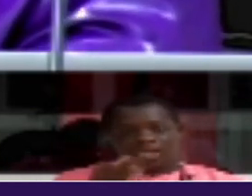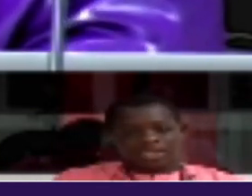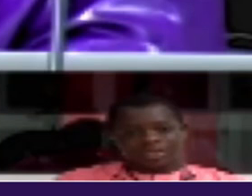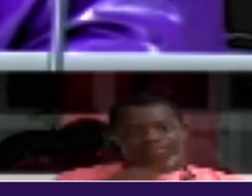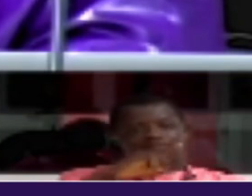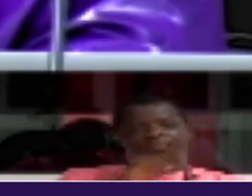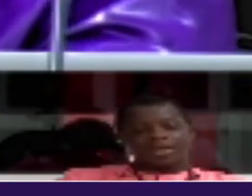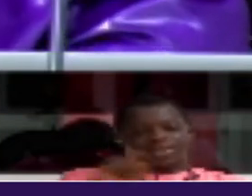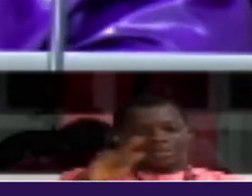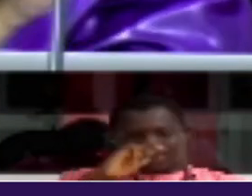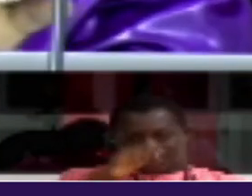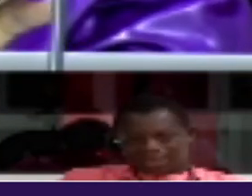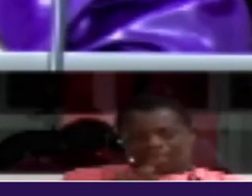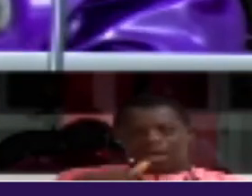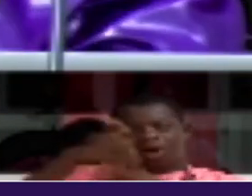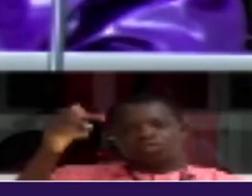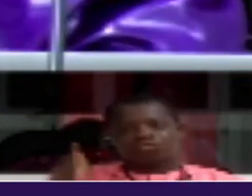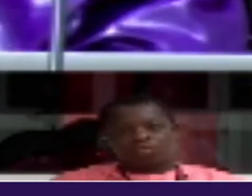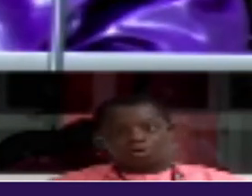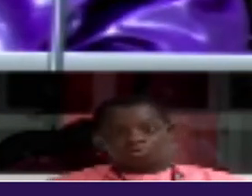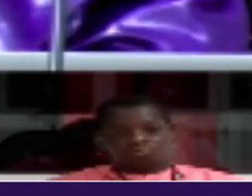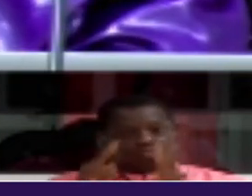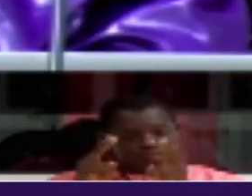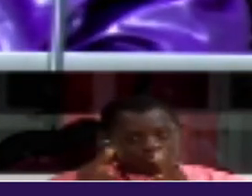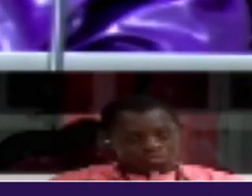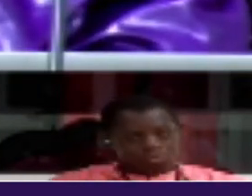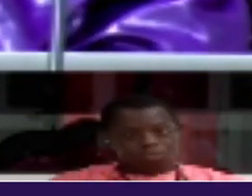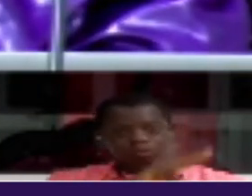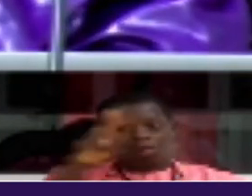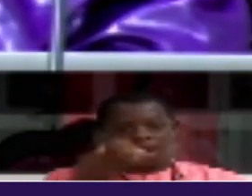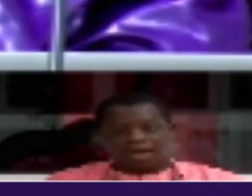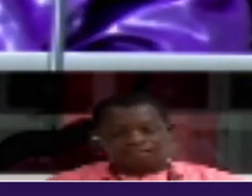by gunshots when there were no guns available?